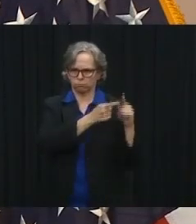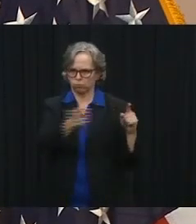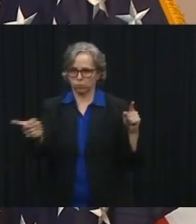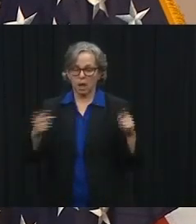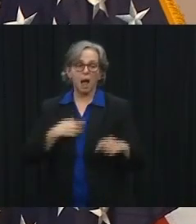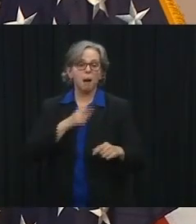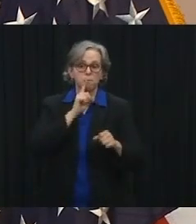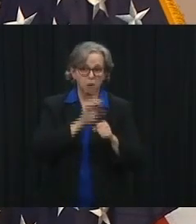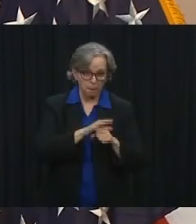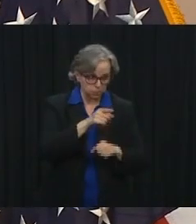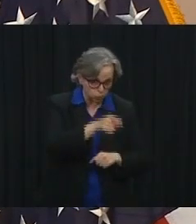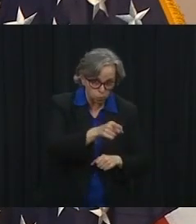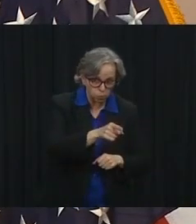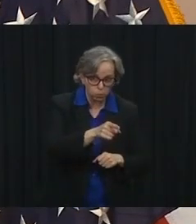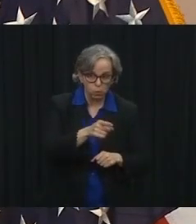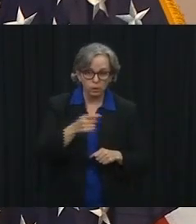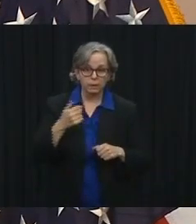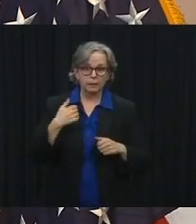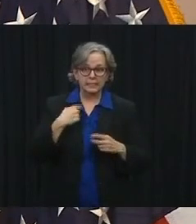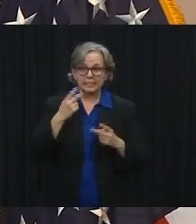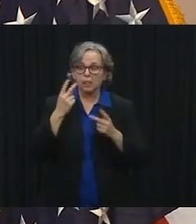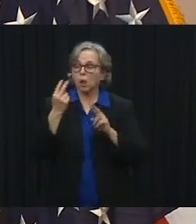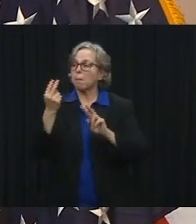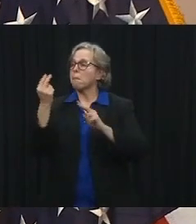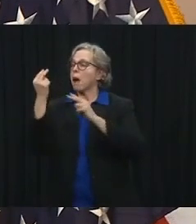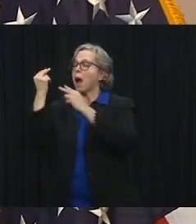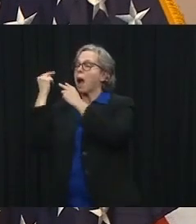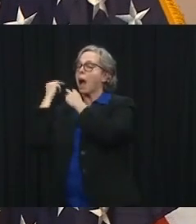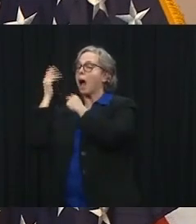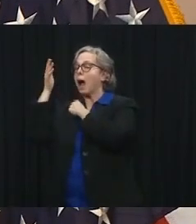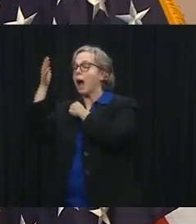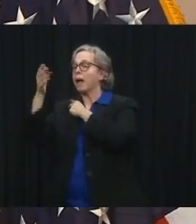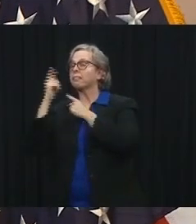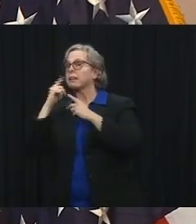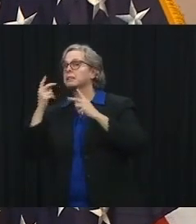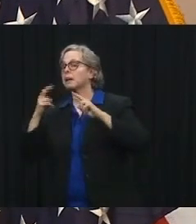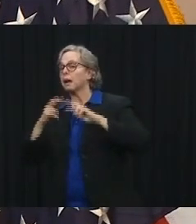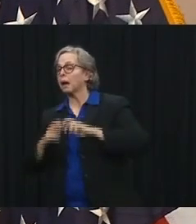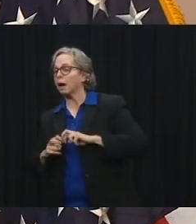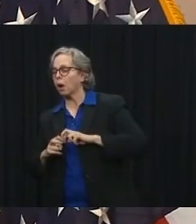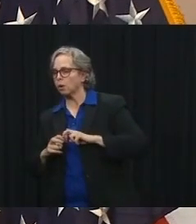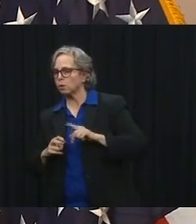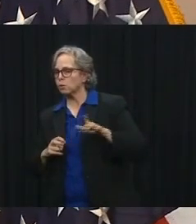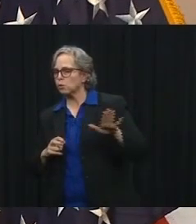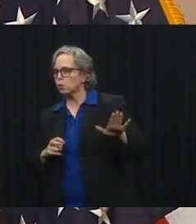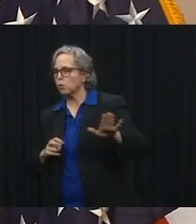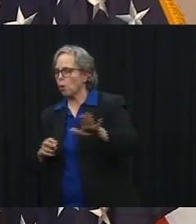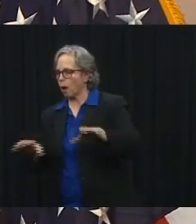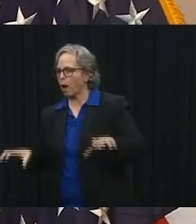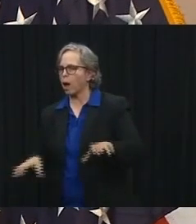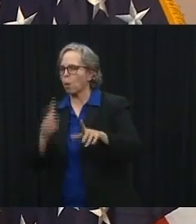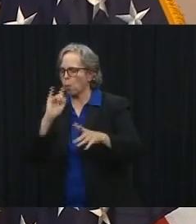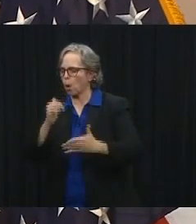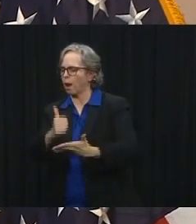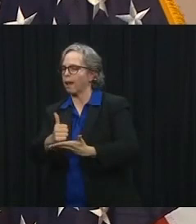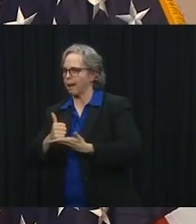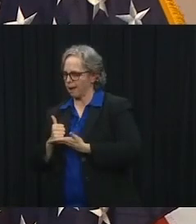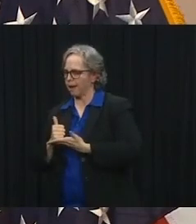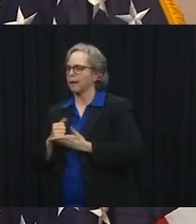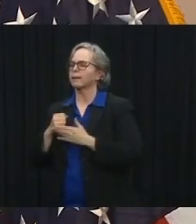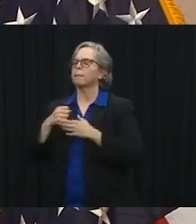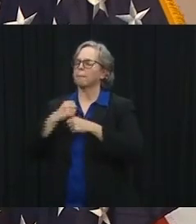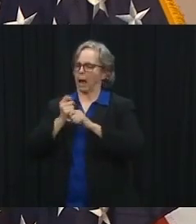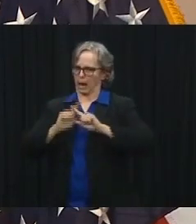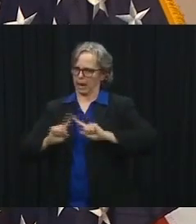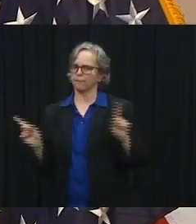done, it is gonna have made all the difference for us. We're doing policies to relieve the healthcare system burdens, and that was our trying to get